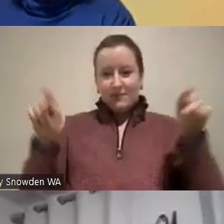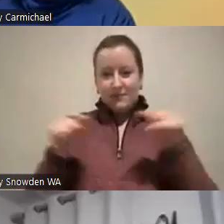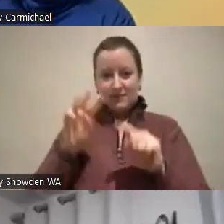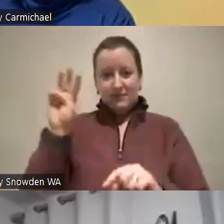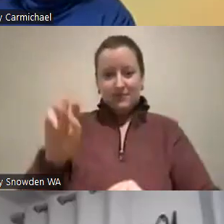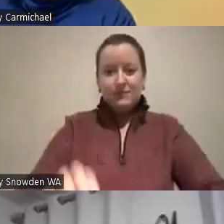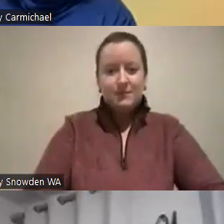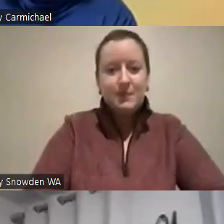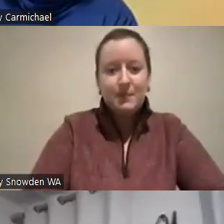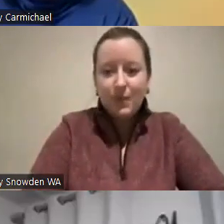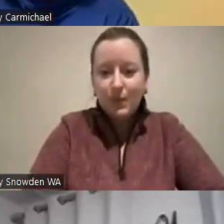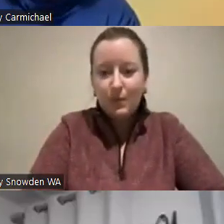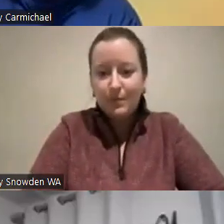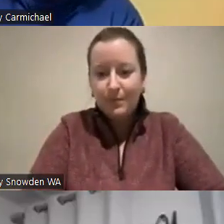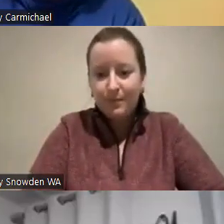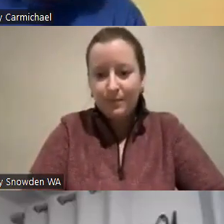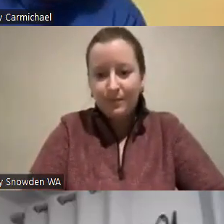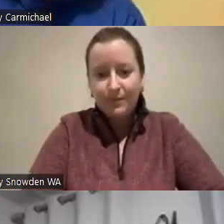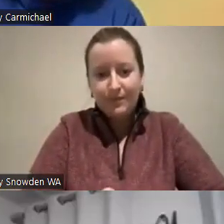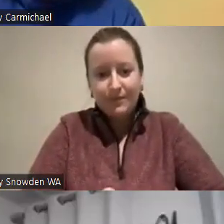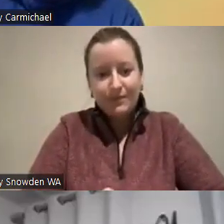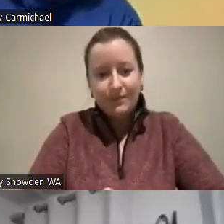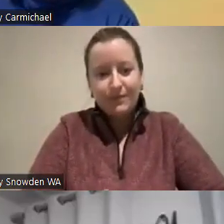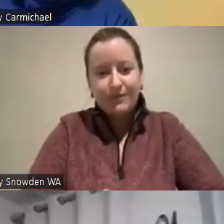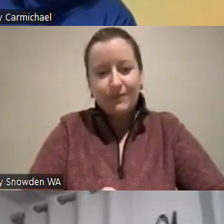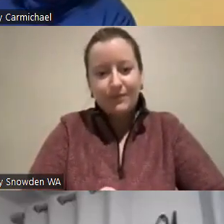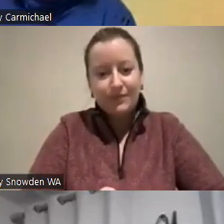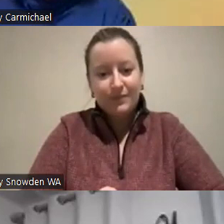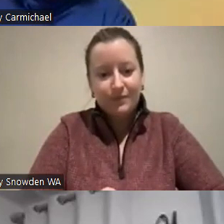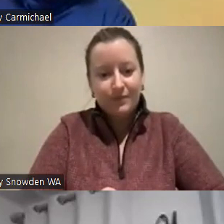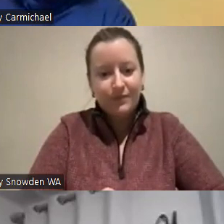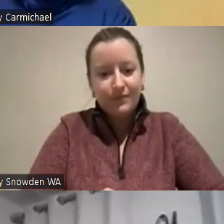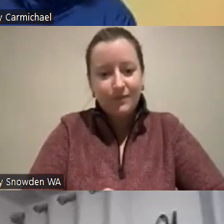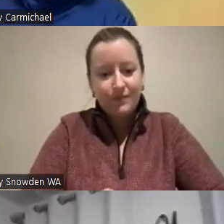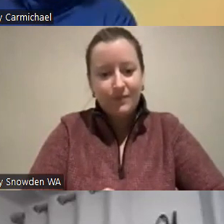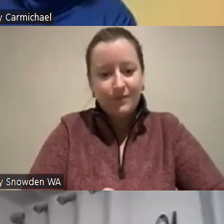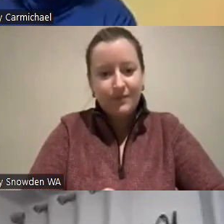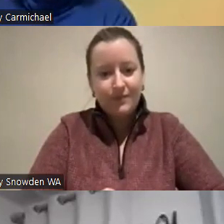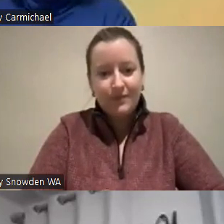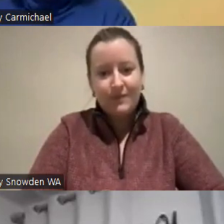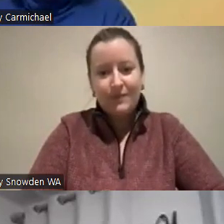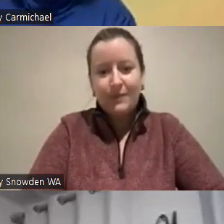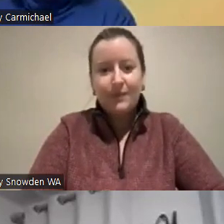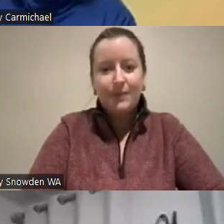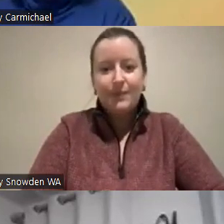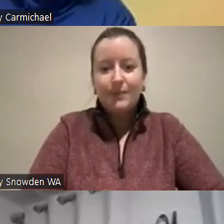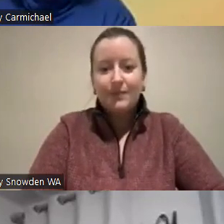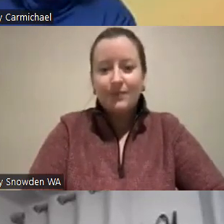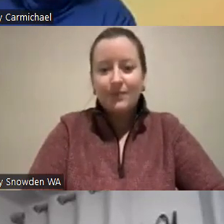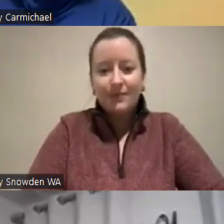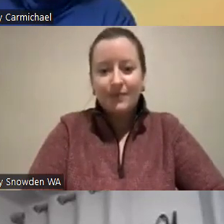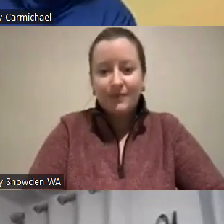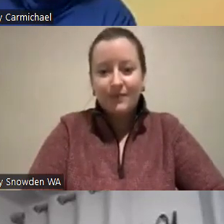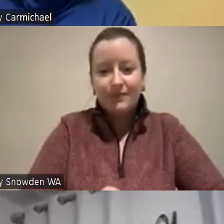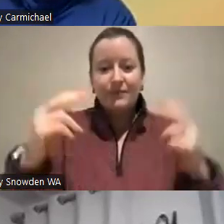evening. I know it's a bit of a funny week, so we appreciate you coming along and hearing all the news that we have for this